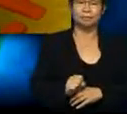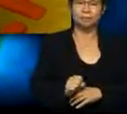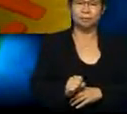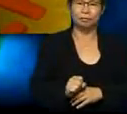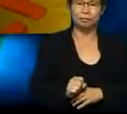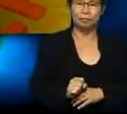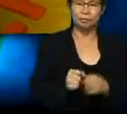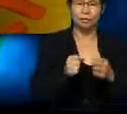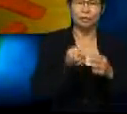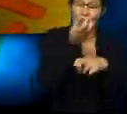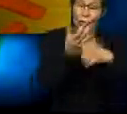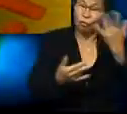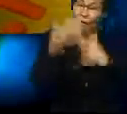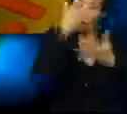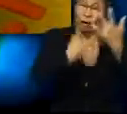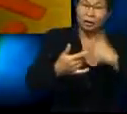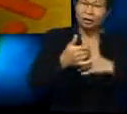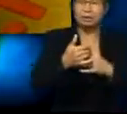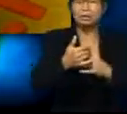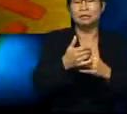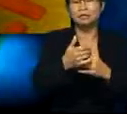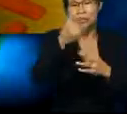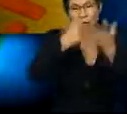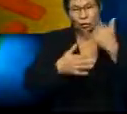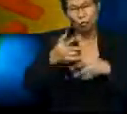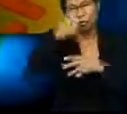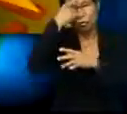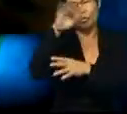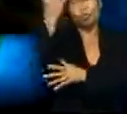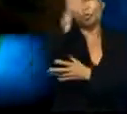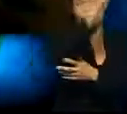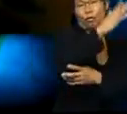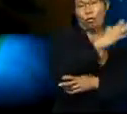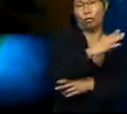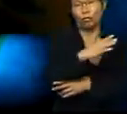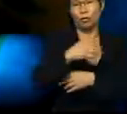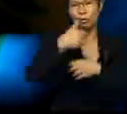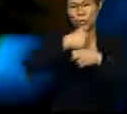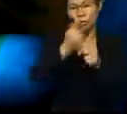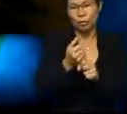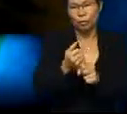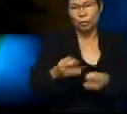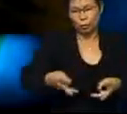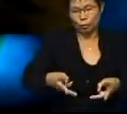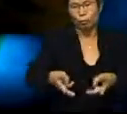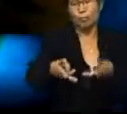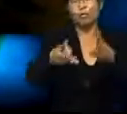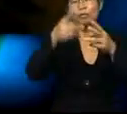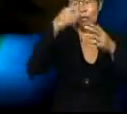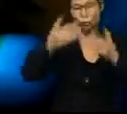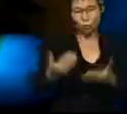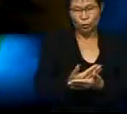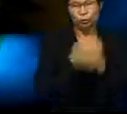Yep, fire was the means by which forests were cleared to make way for new settlements and